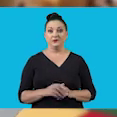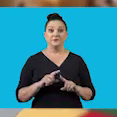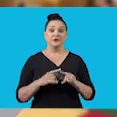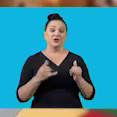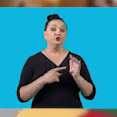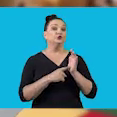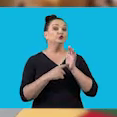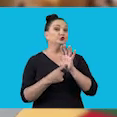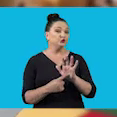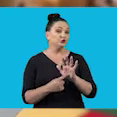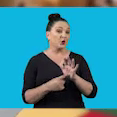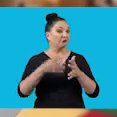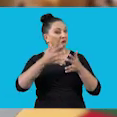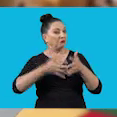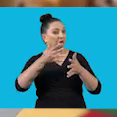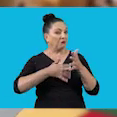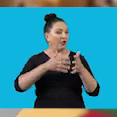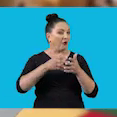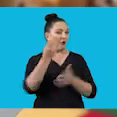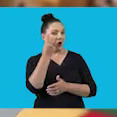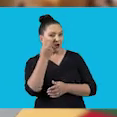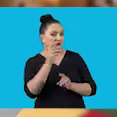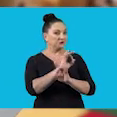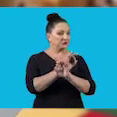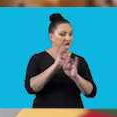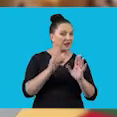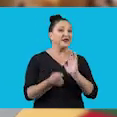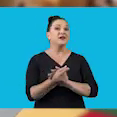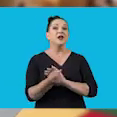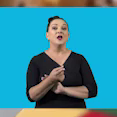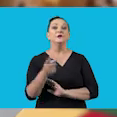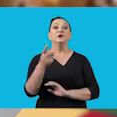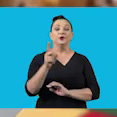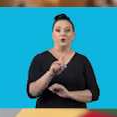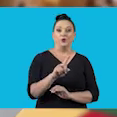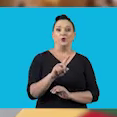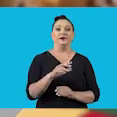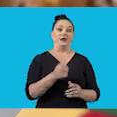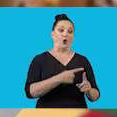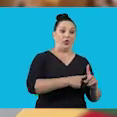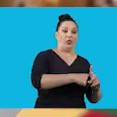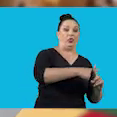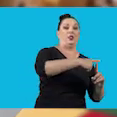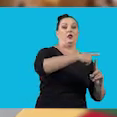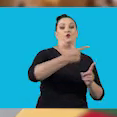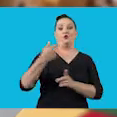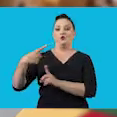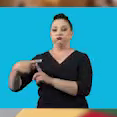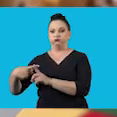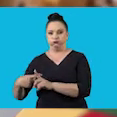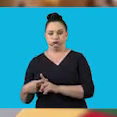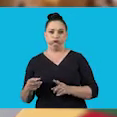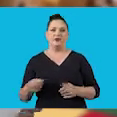I want to show you this animation so you can quickly understand what is going to be happening as you are adding energy and also moving the